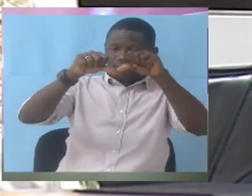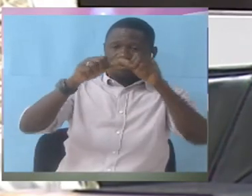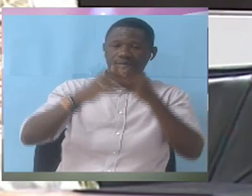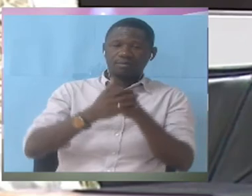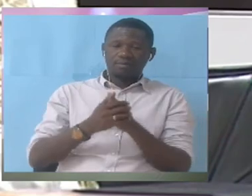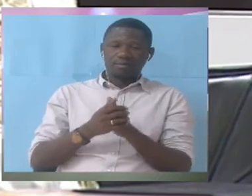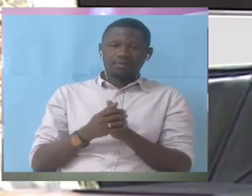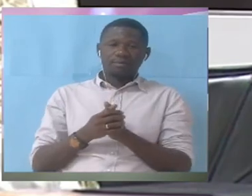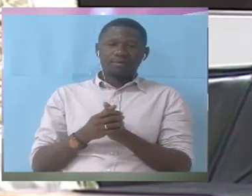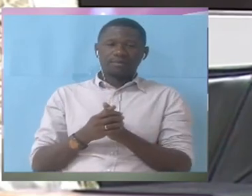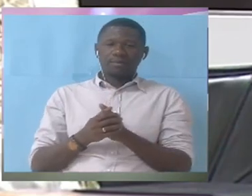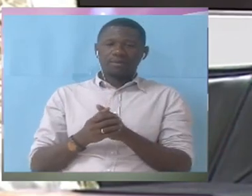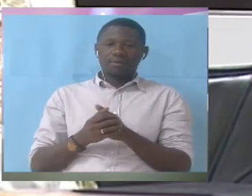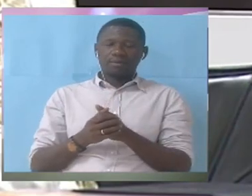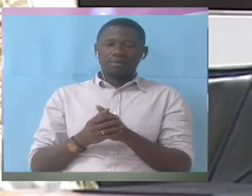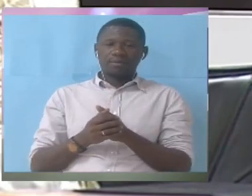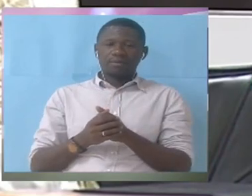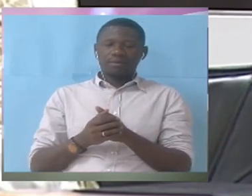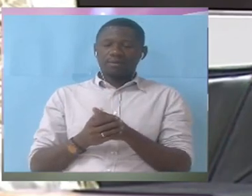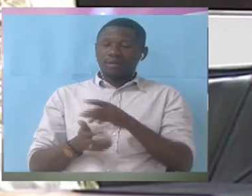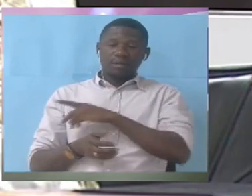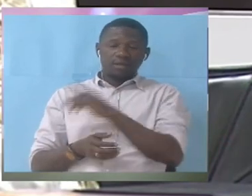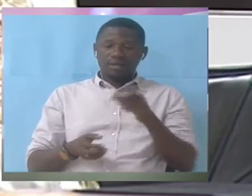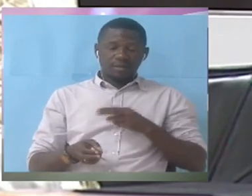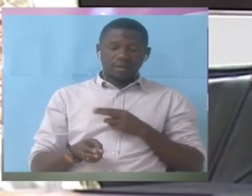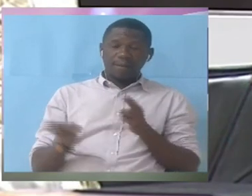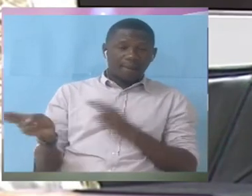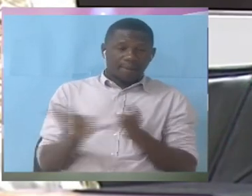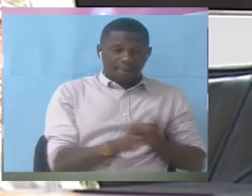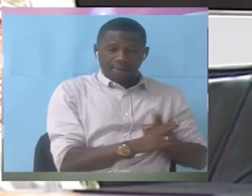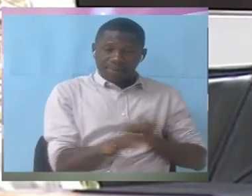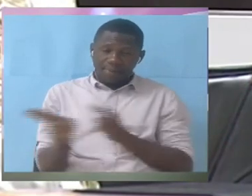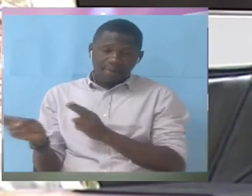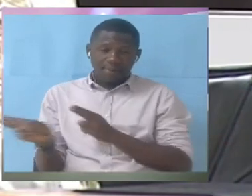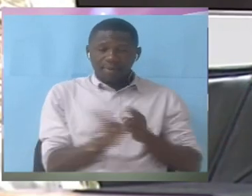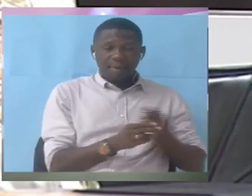released a volley of shots, many.